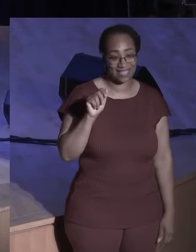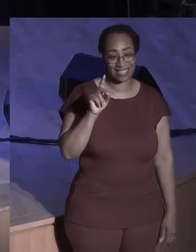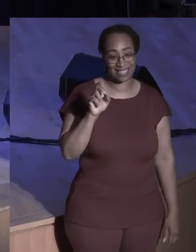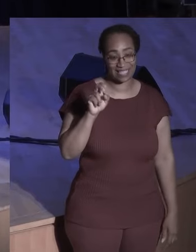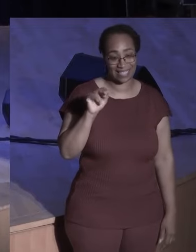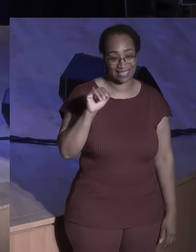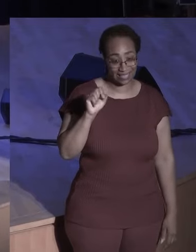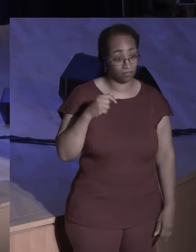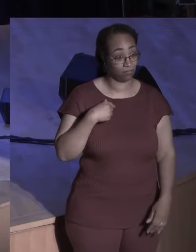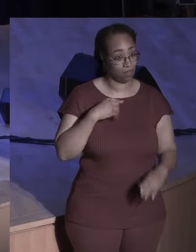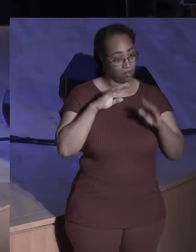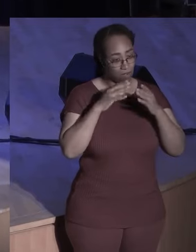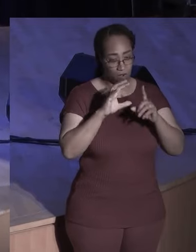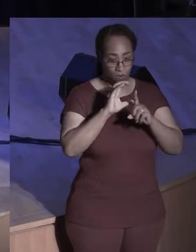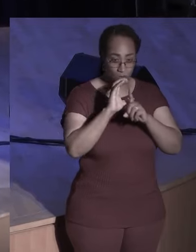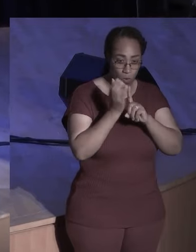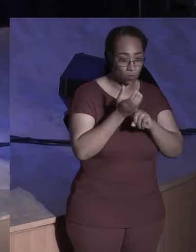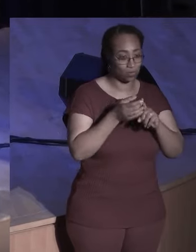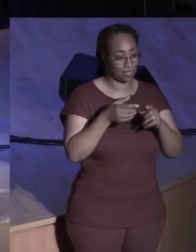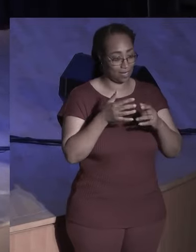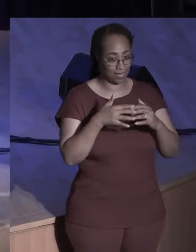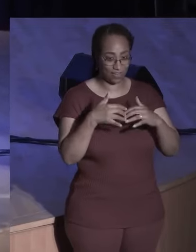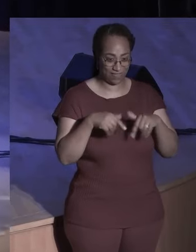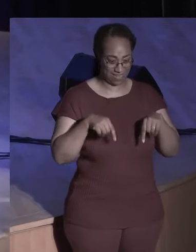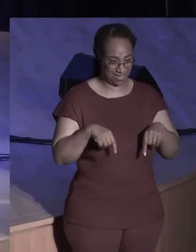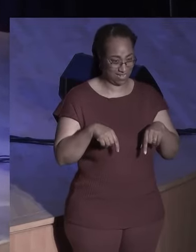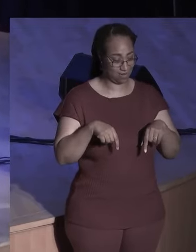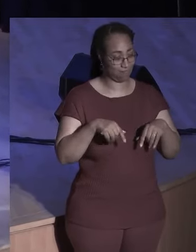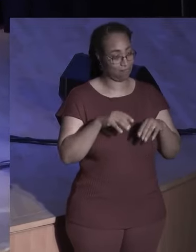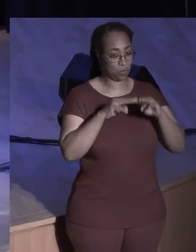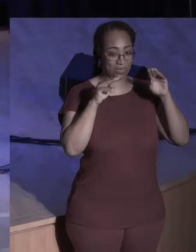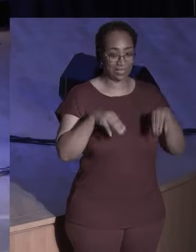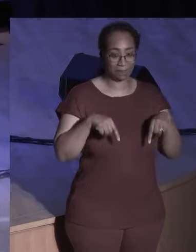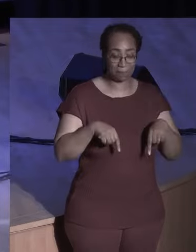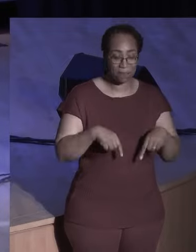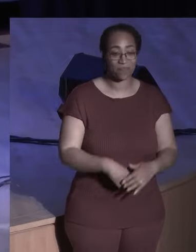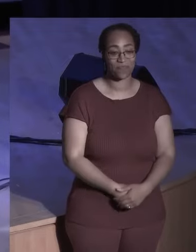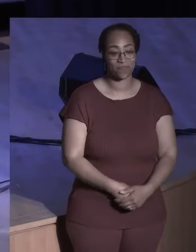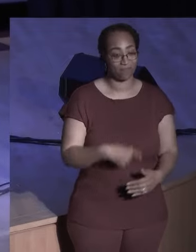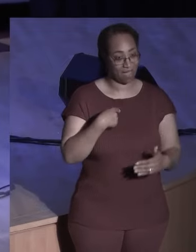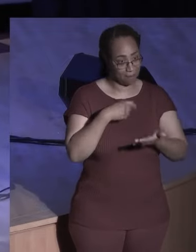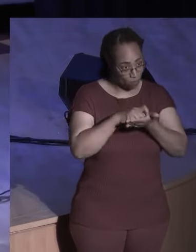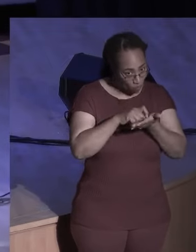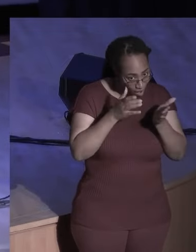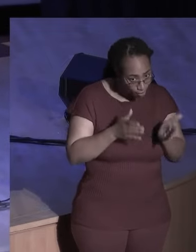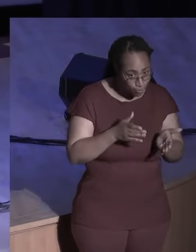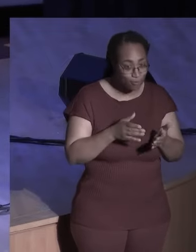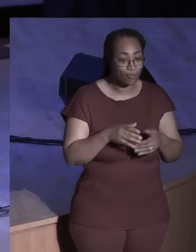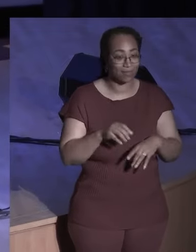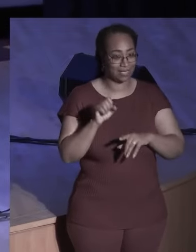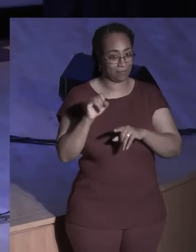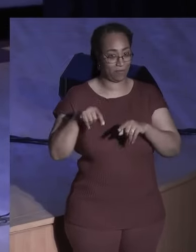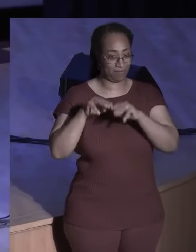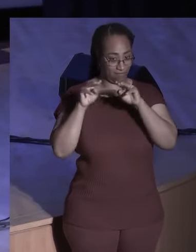a writer for Smithsonian Magazine. In partnership with Native people and our allies, the National Museum of American Indian